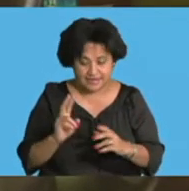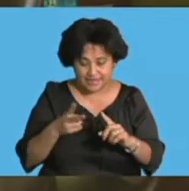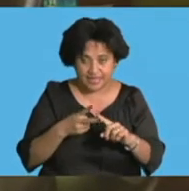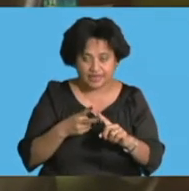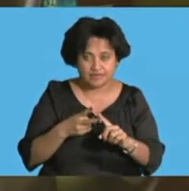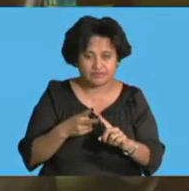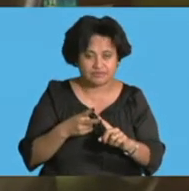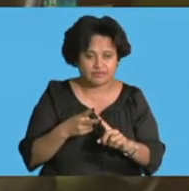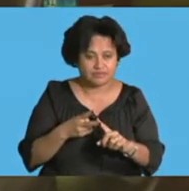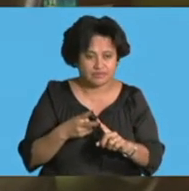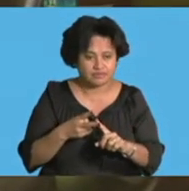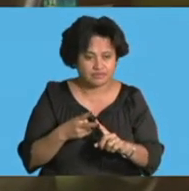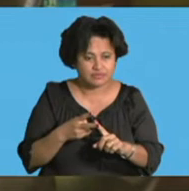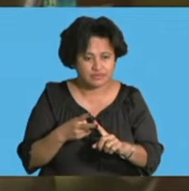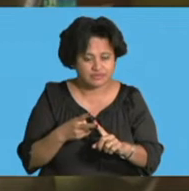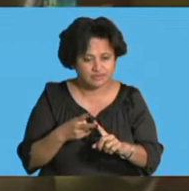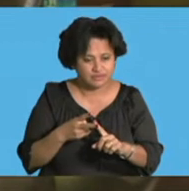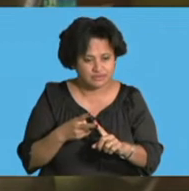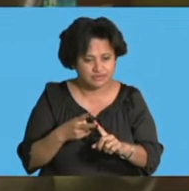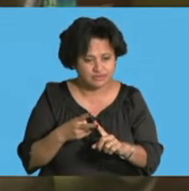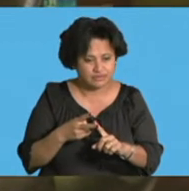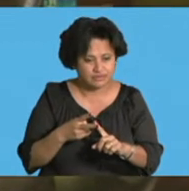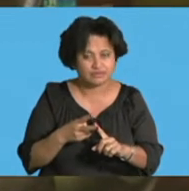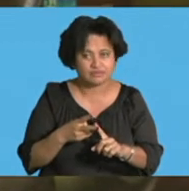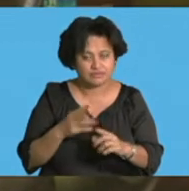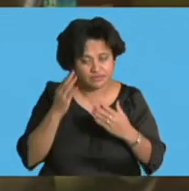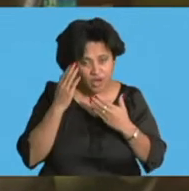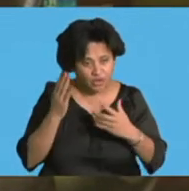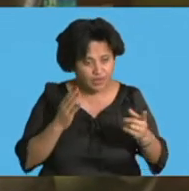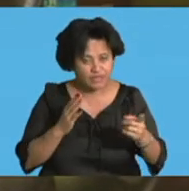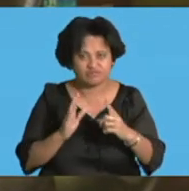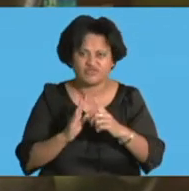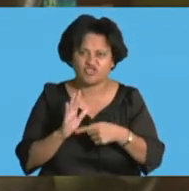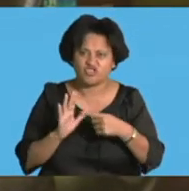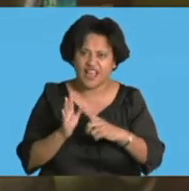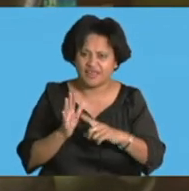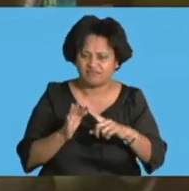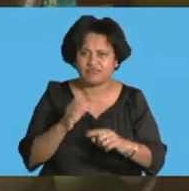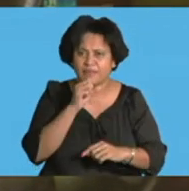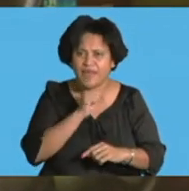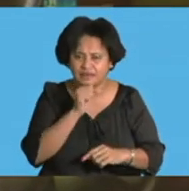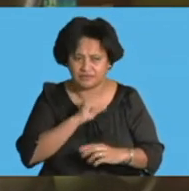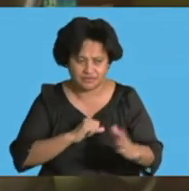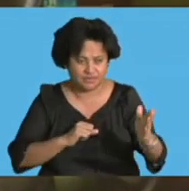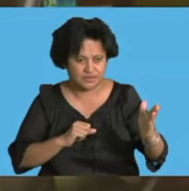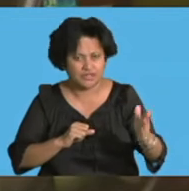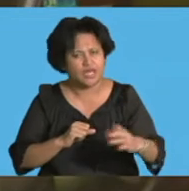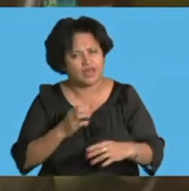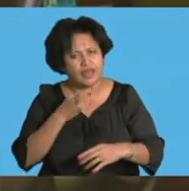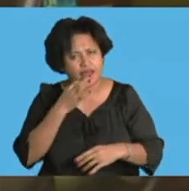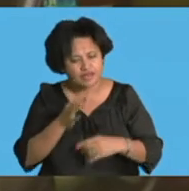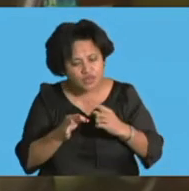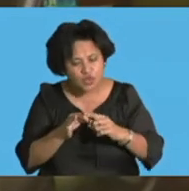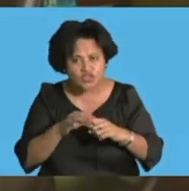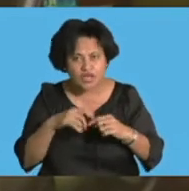said, Honourable Charlie also mentioned about the purchase of the new vessel, government